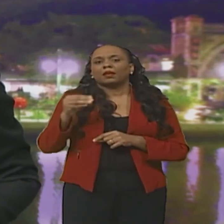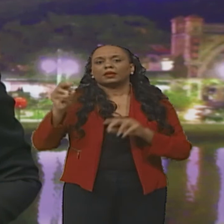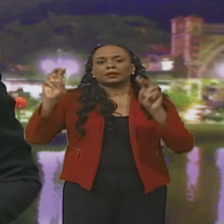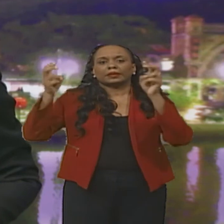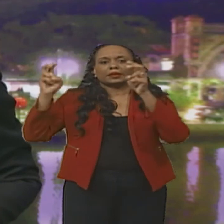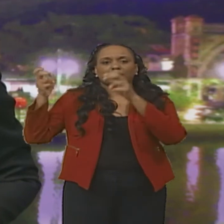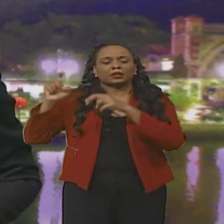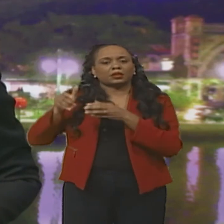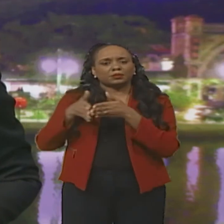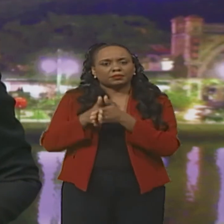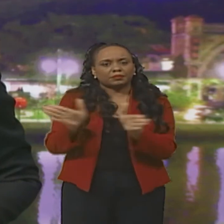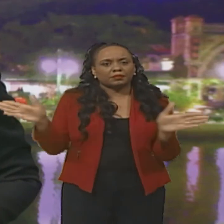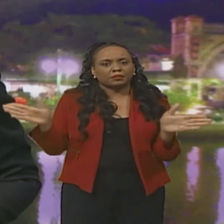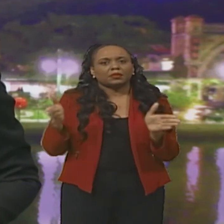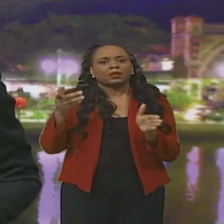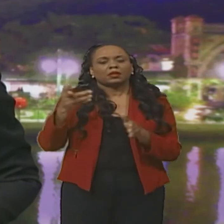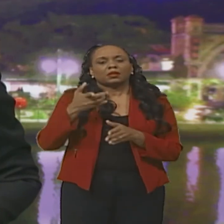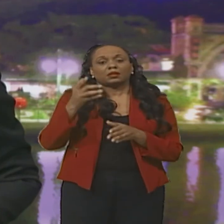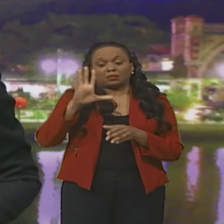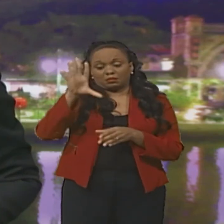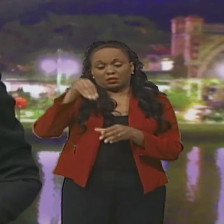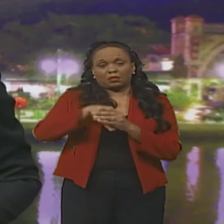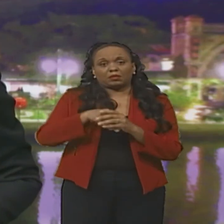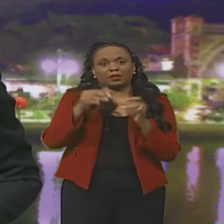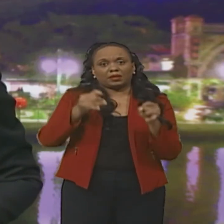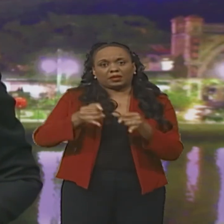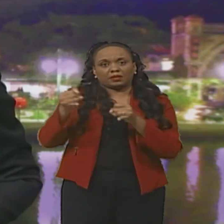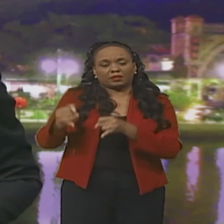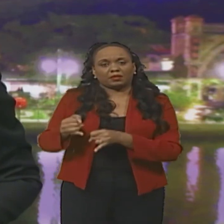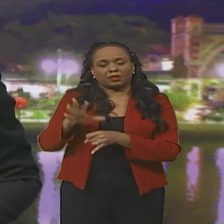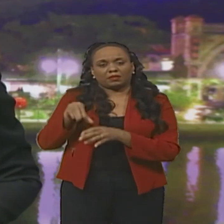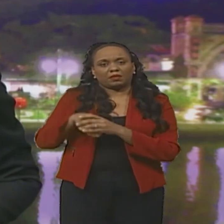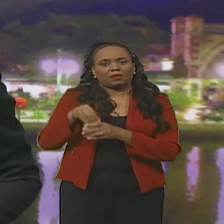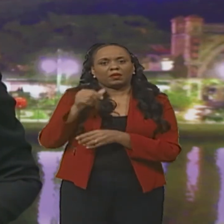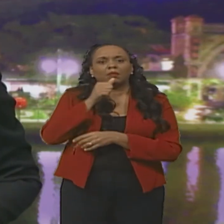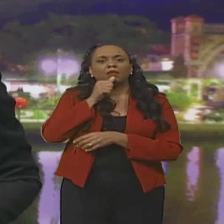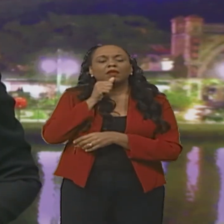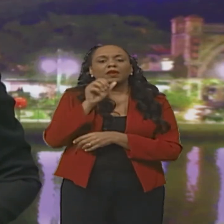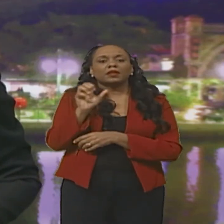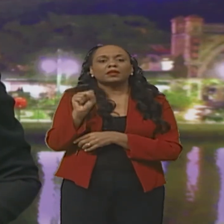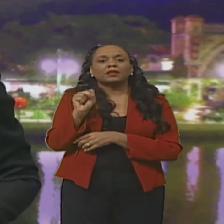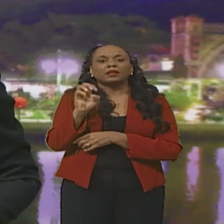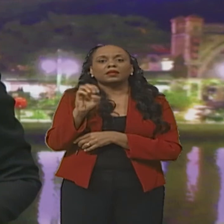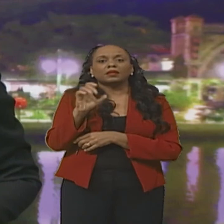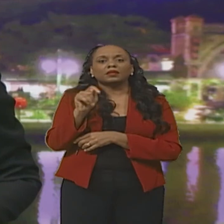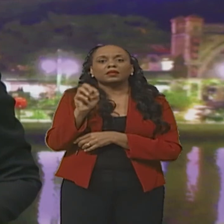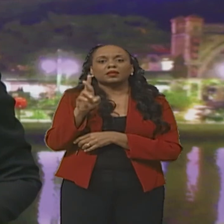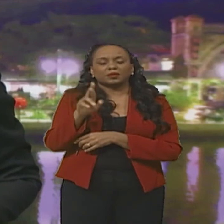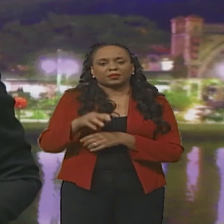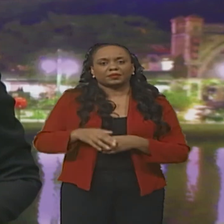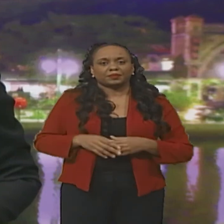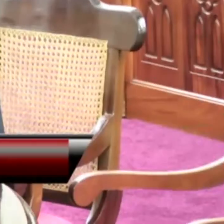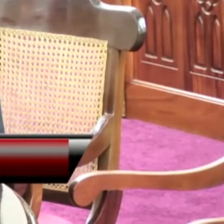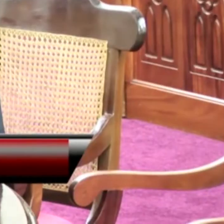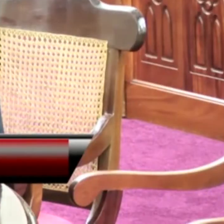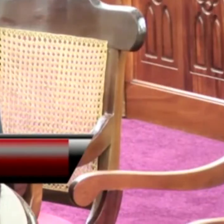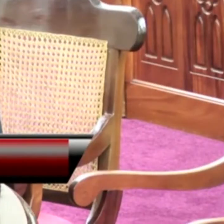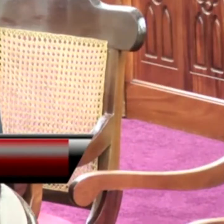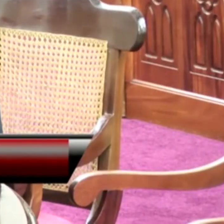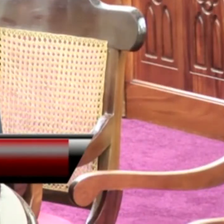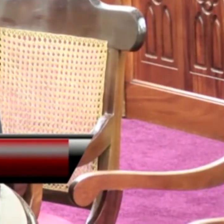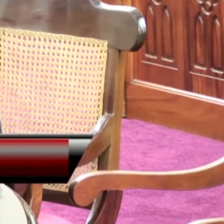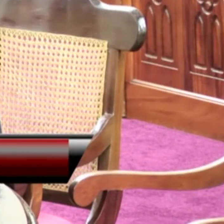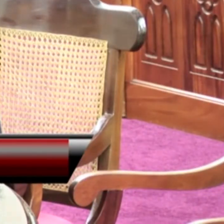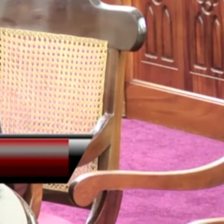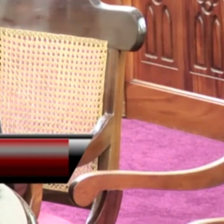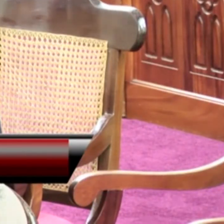be expanded to address individuals from the private sector. We cannot have a legislation that deals mainly with